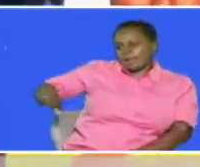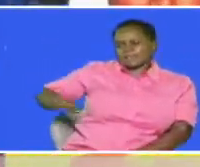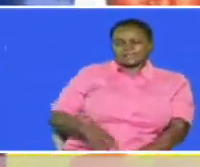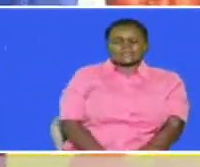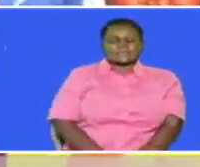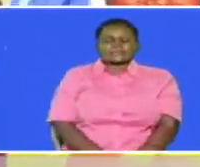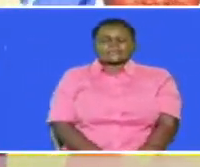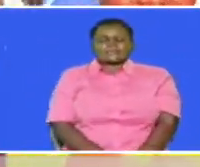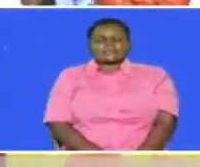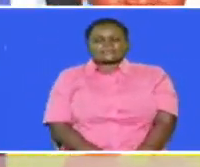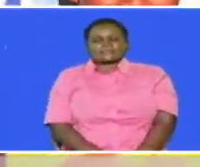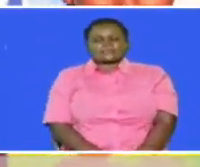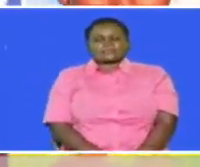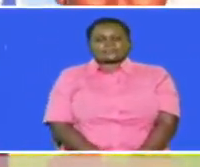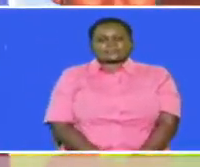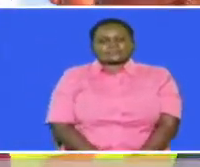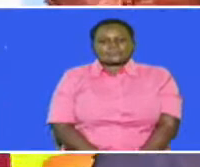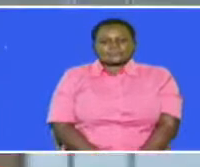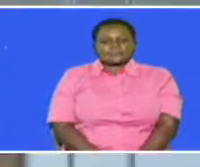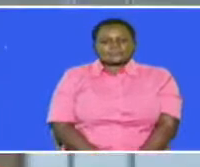News, Mweki, Nairobi.